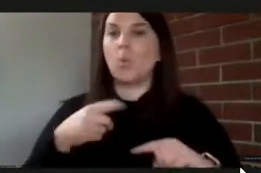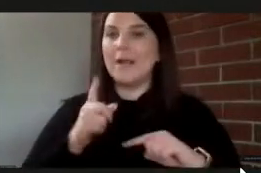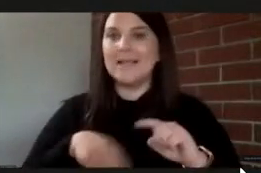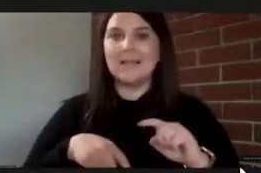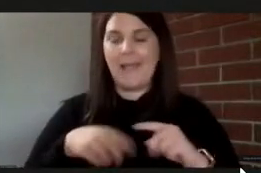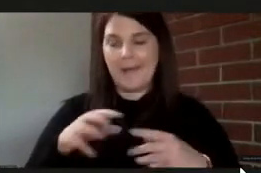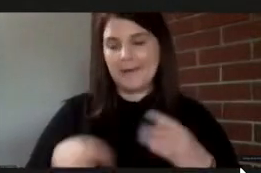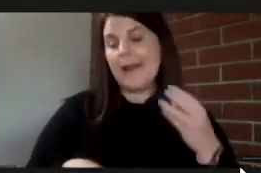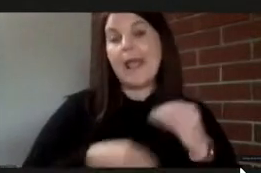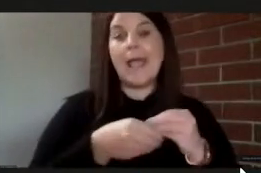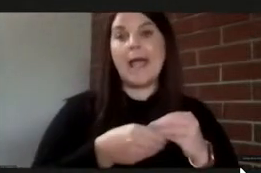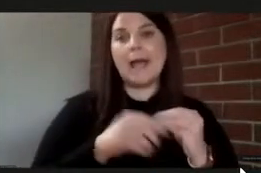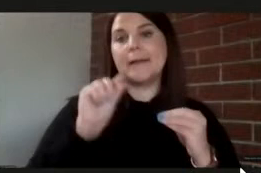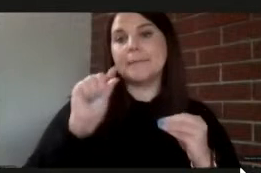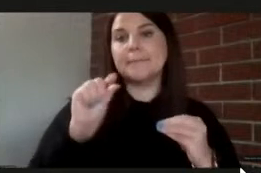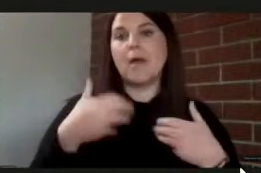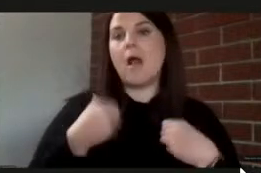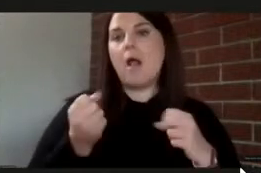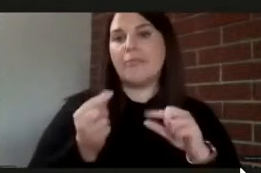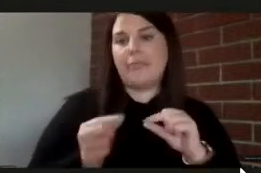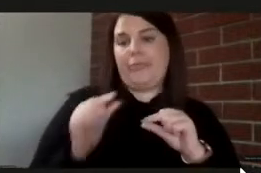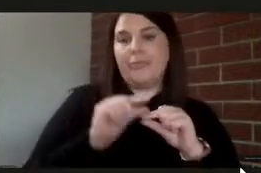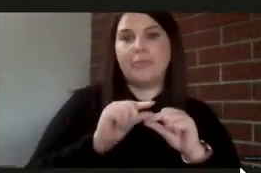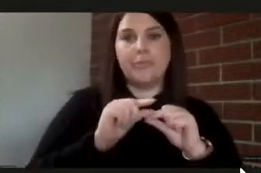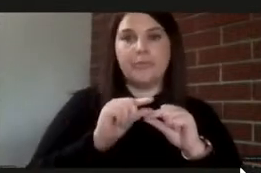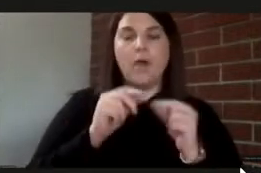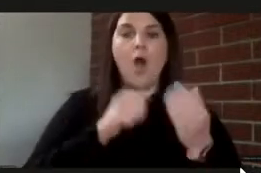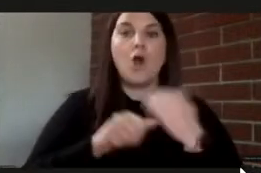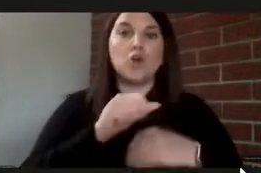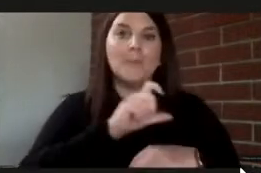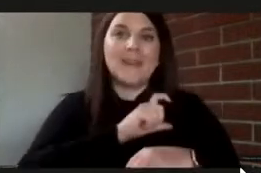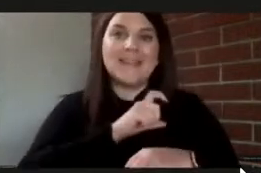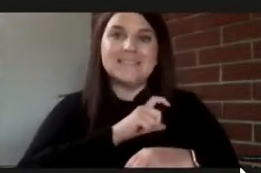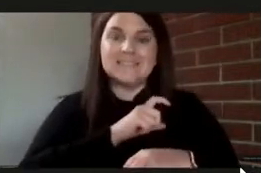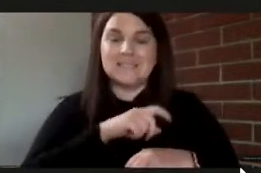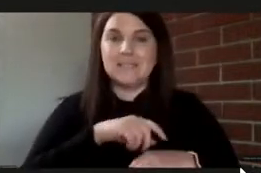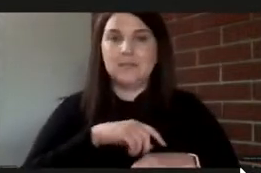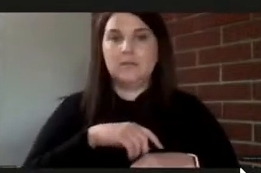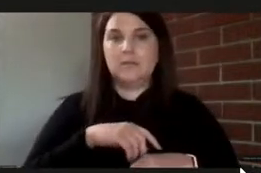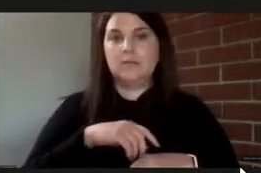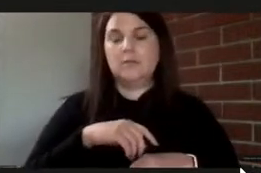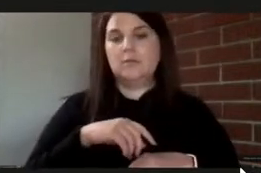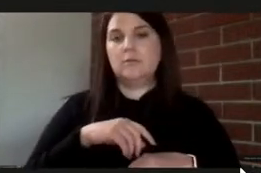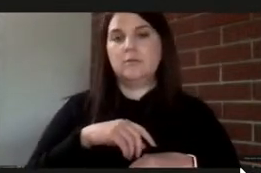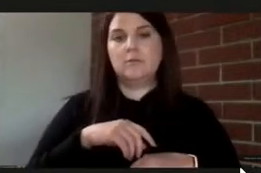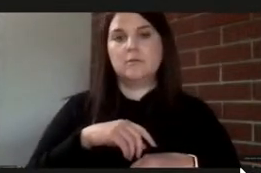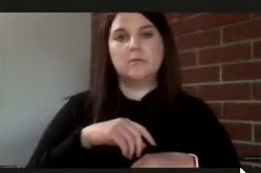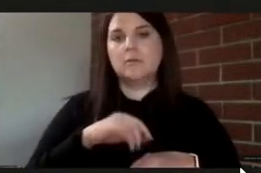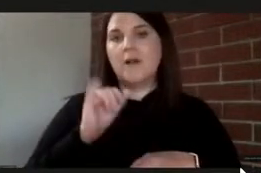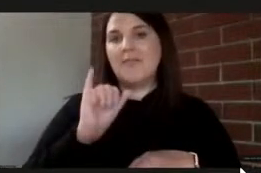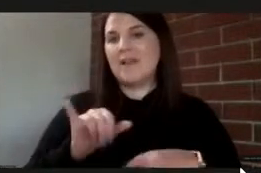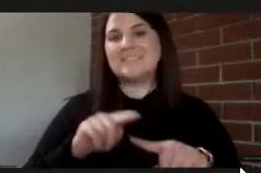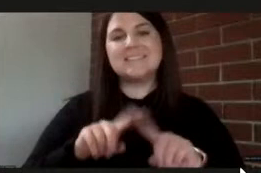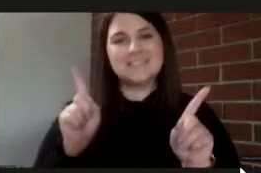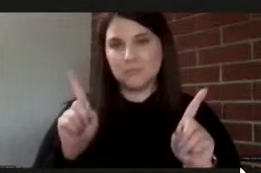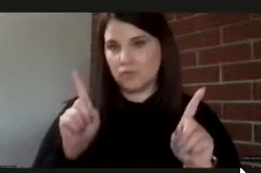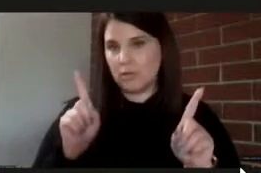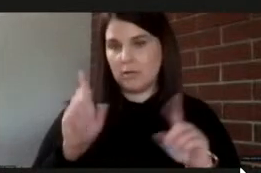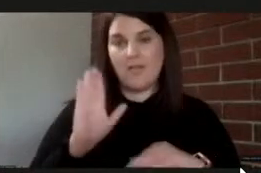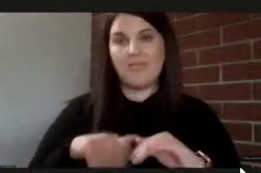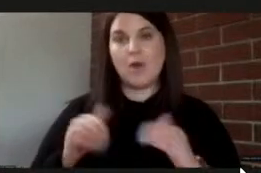some amount of health apparatus under policing or law enforcement agencies is different than offering